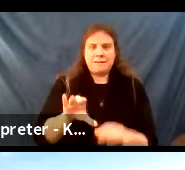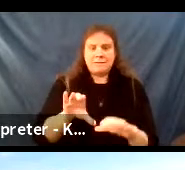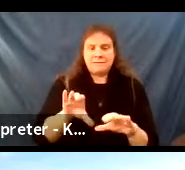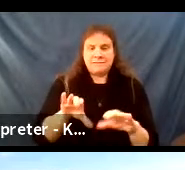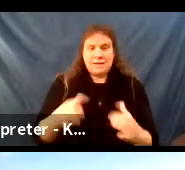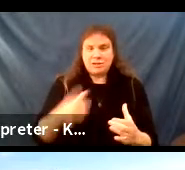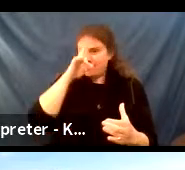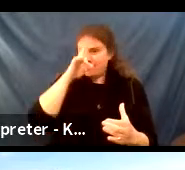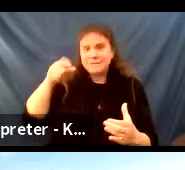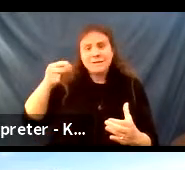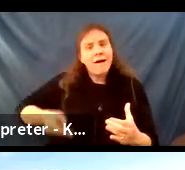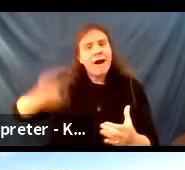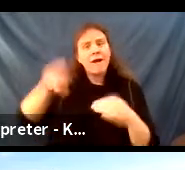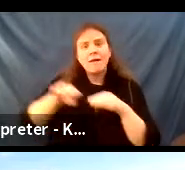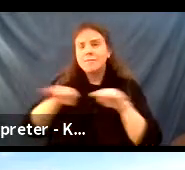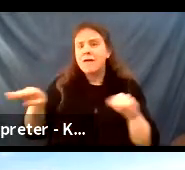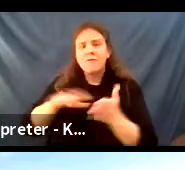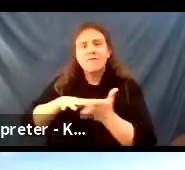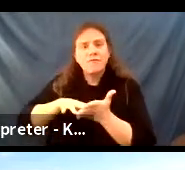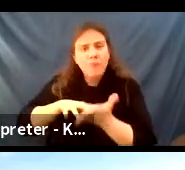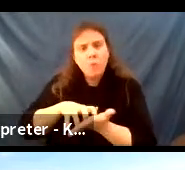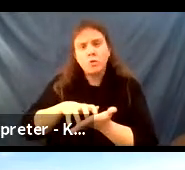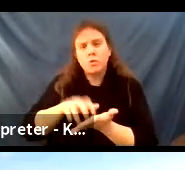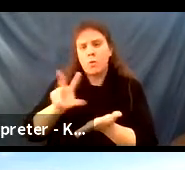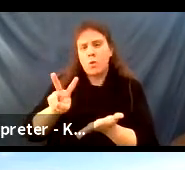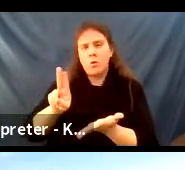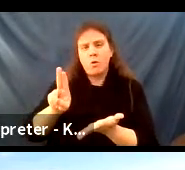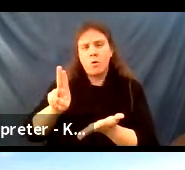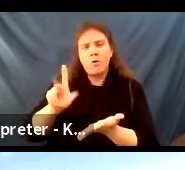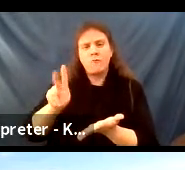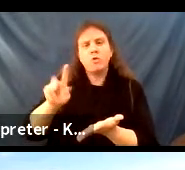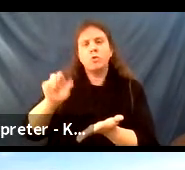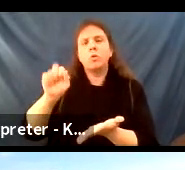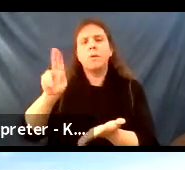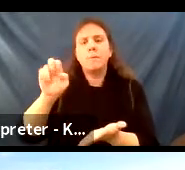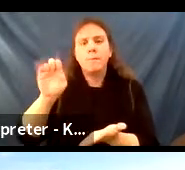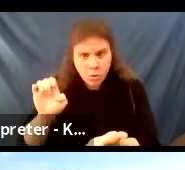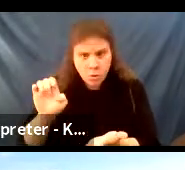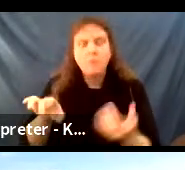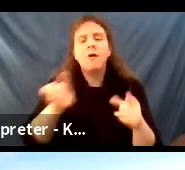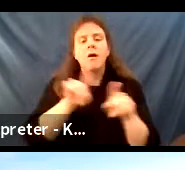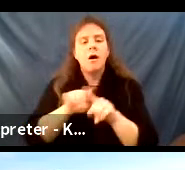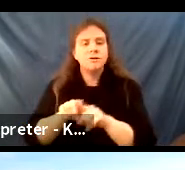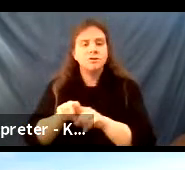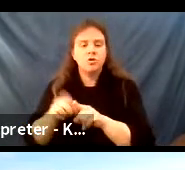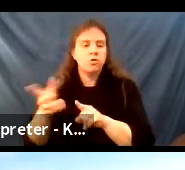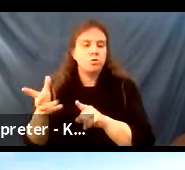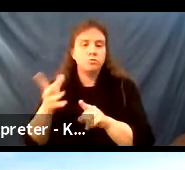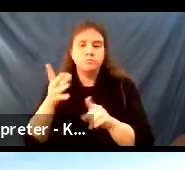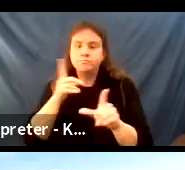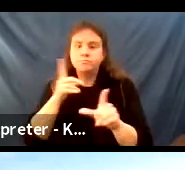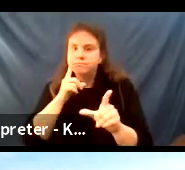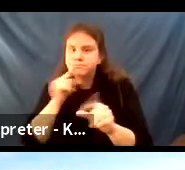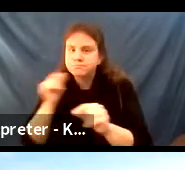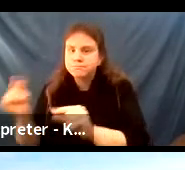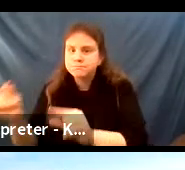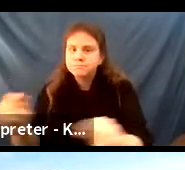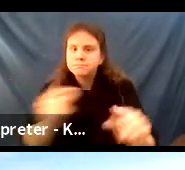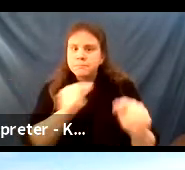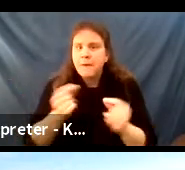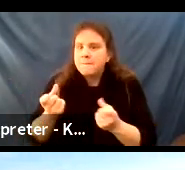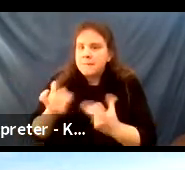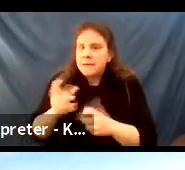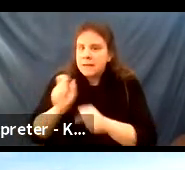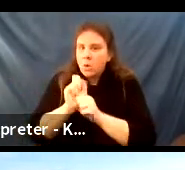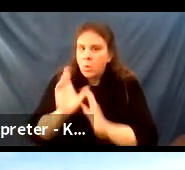of vulnerability. And in addition, this is also through word of mouth. Many workers are isolated.